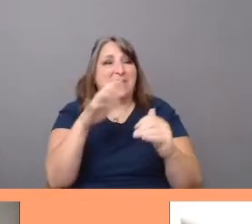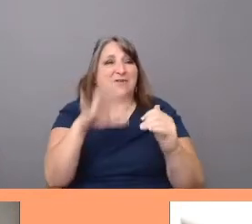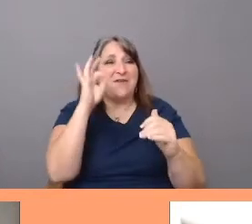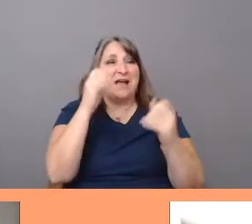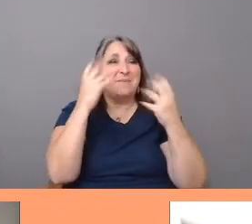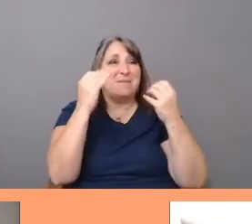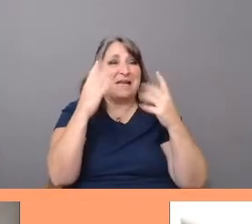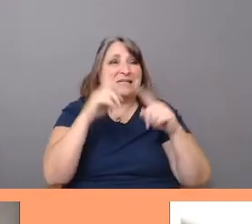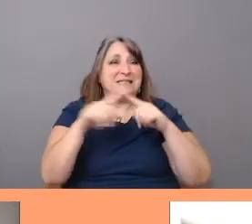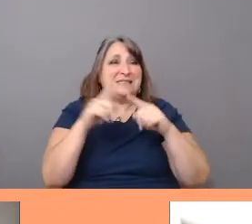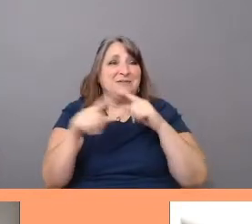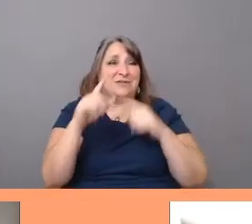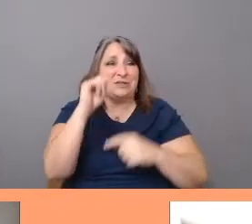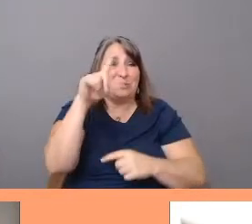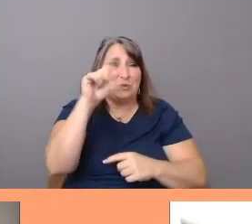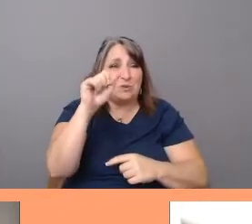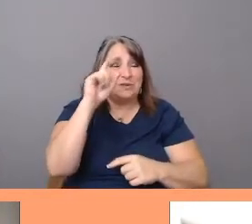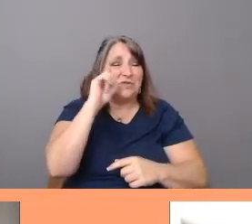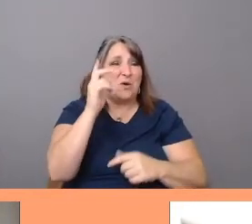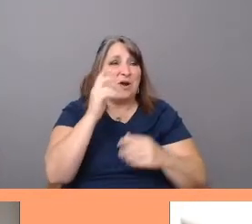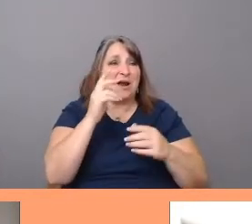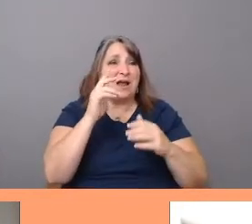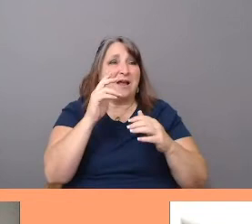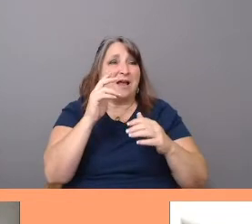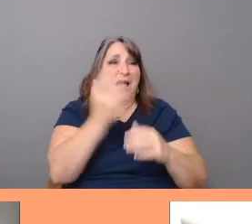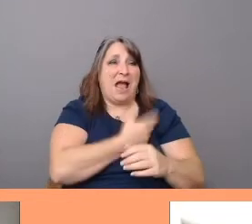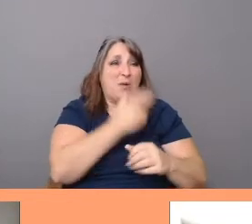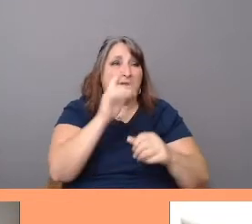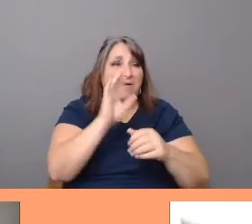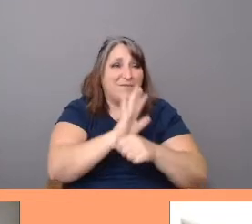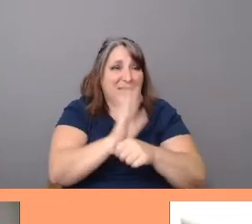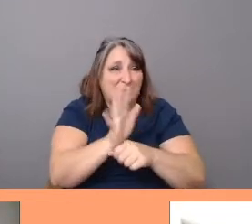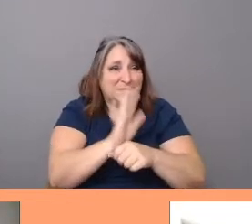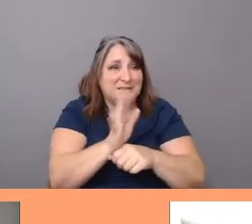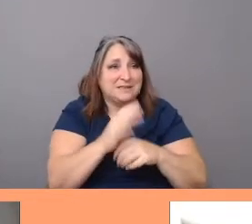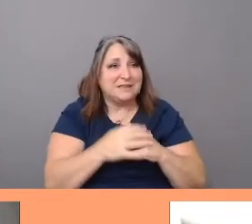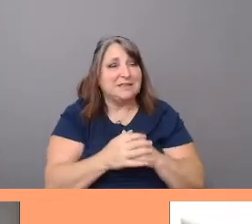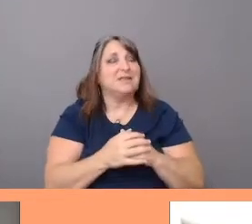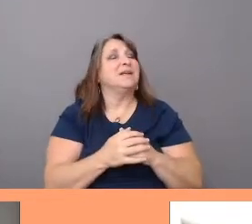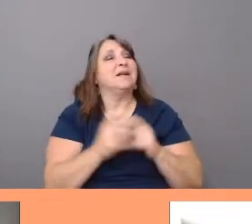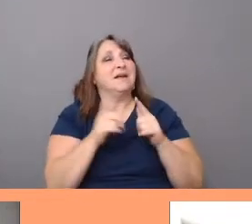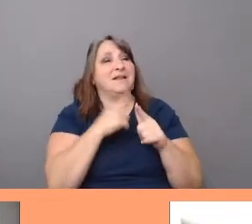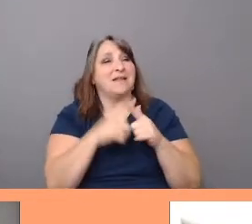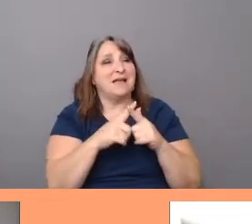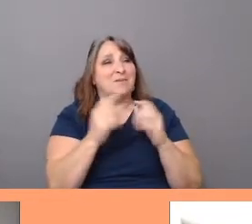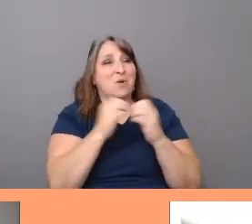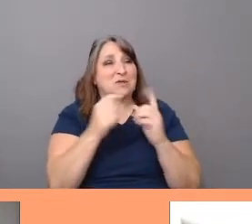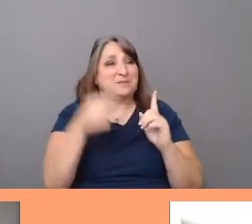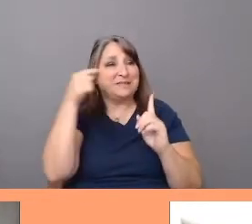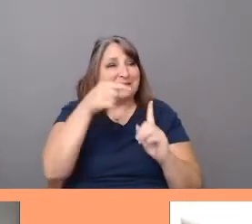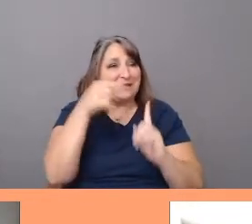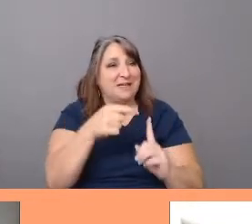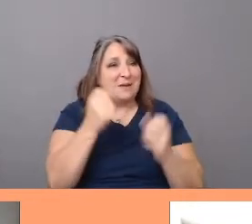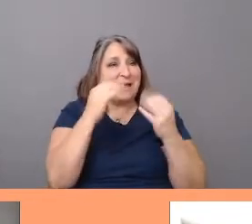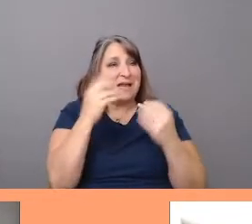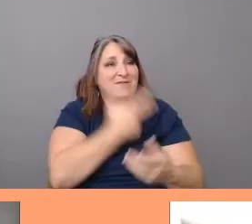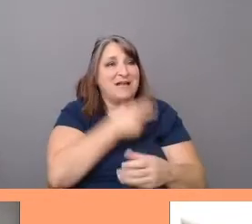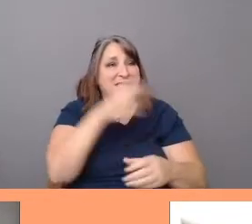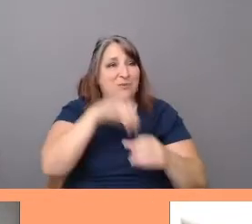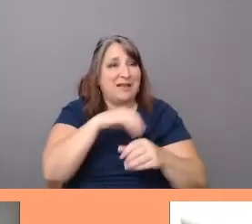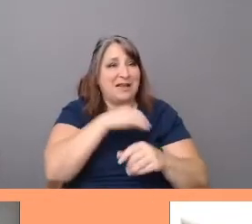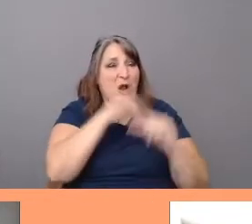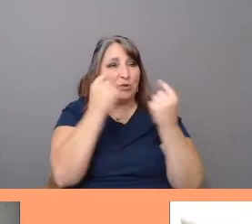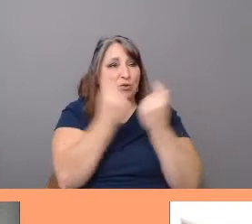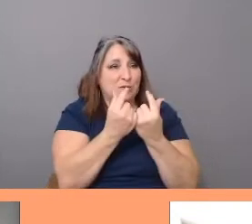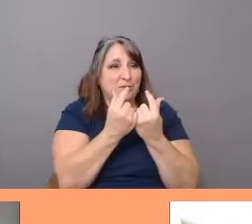film world and also outside. And then more specifically, many of us in the group,